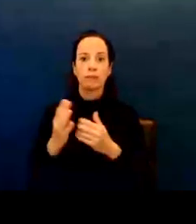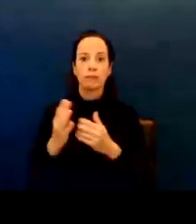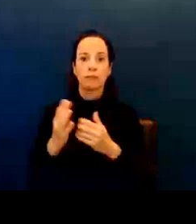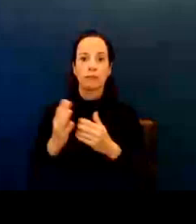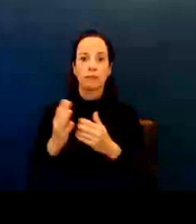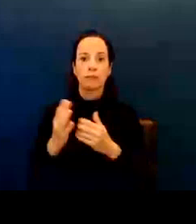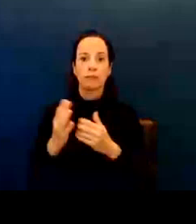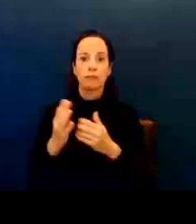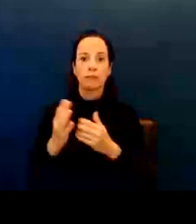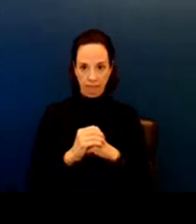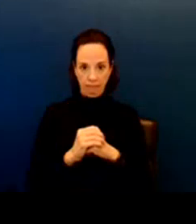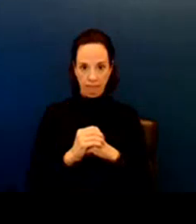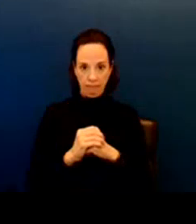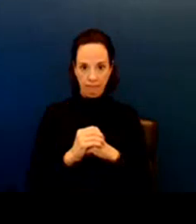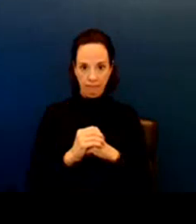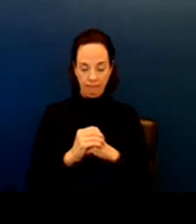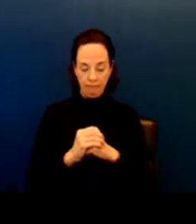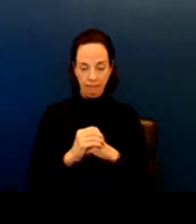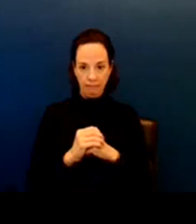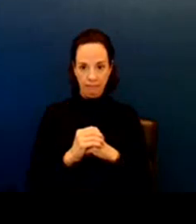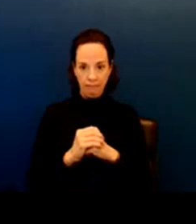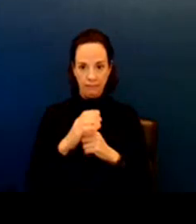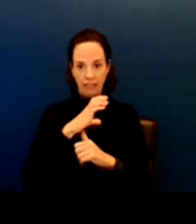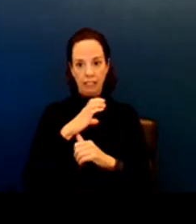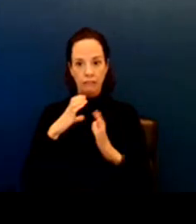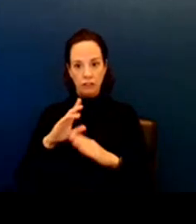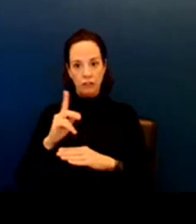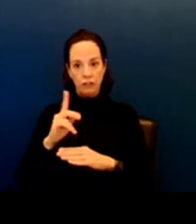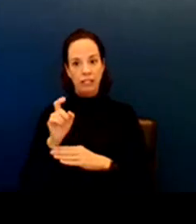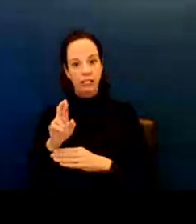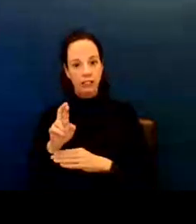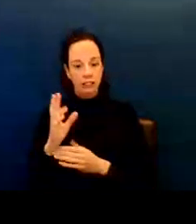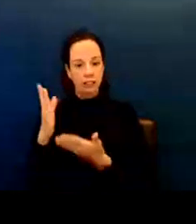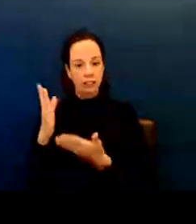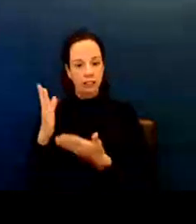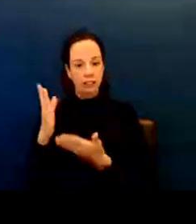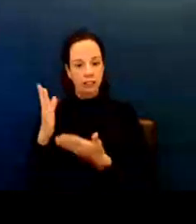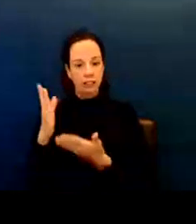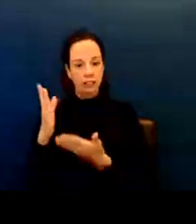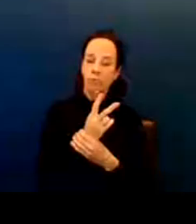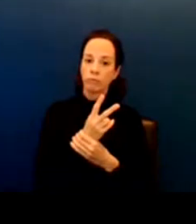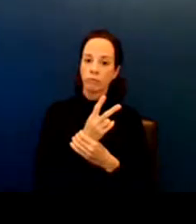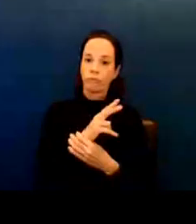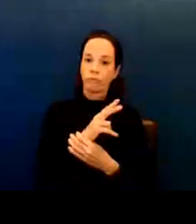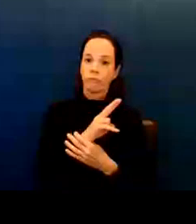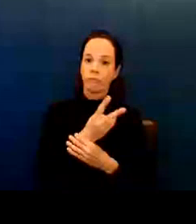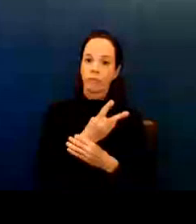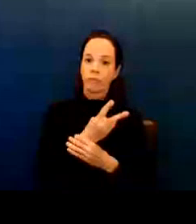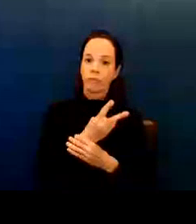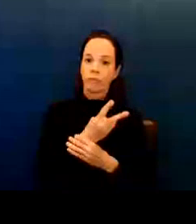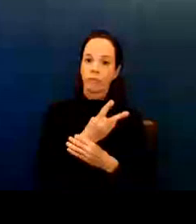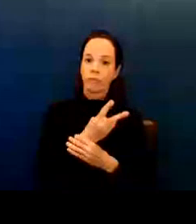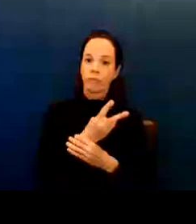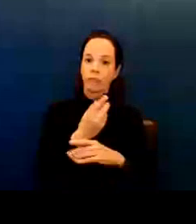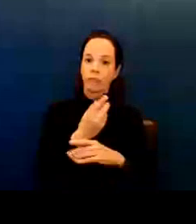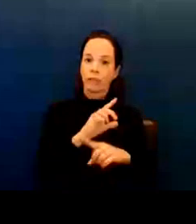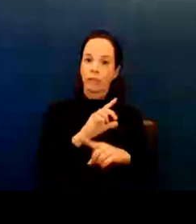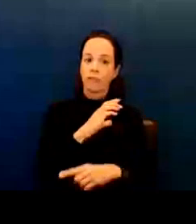by Commissioner Eager. Apologies. Is there a second? Second by Commissioner Bradshaw. All those in